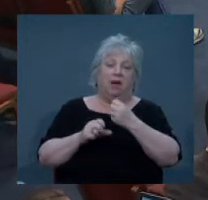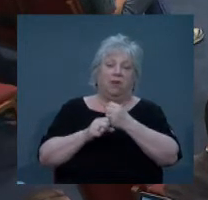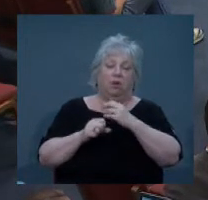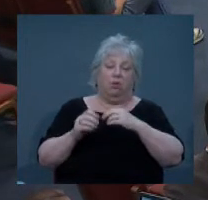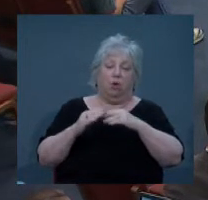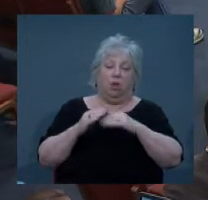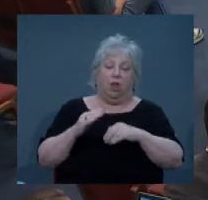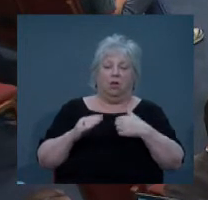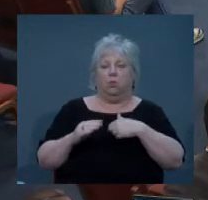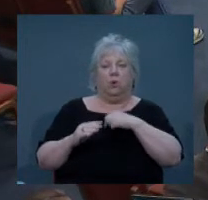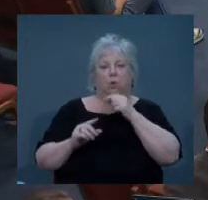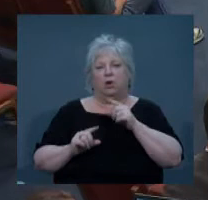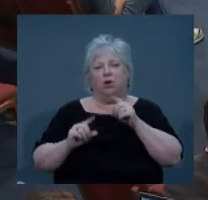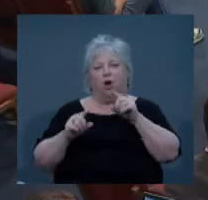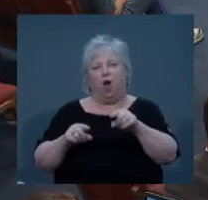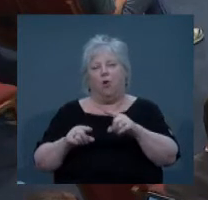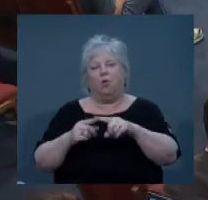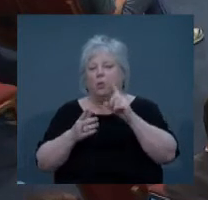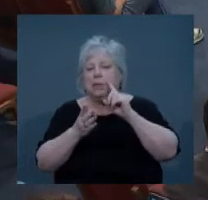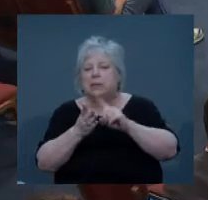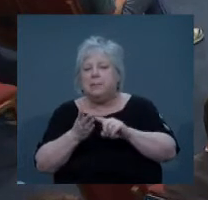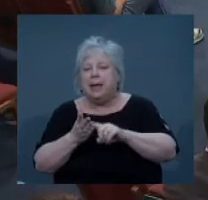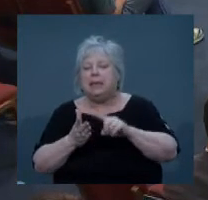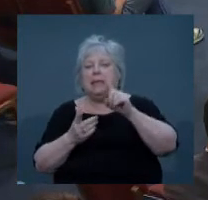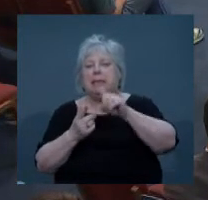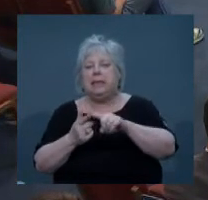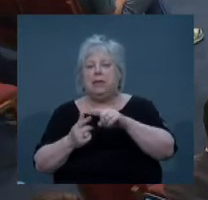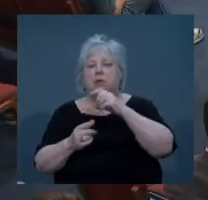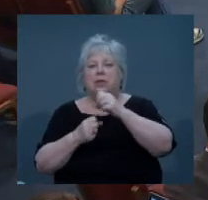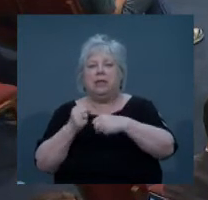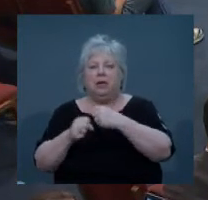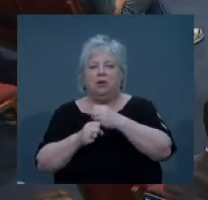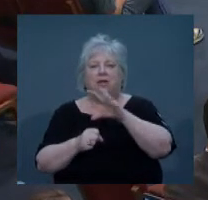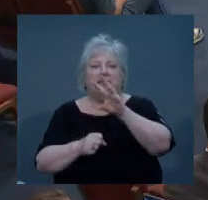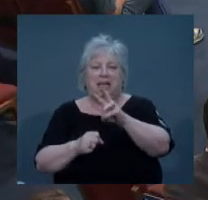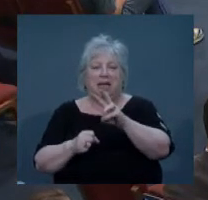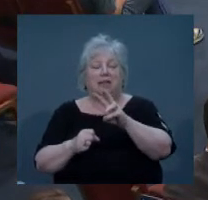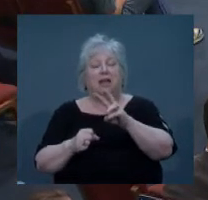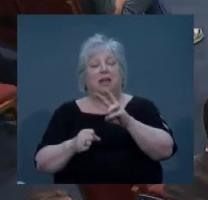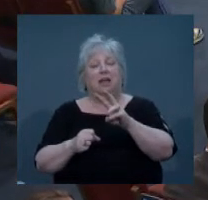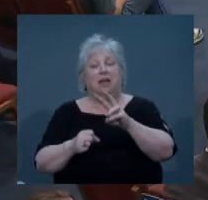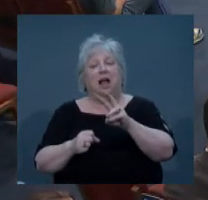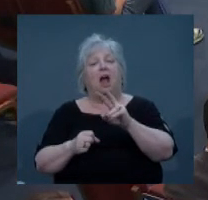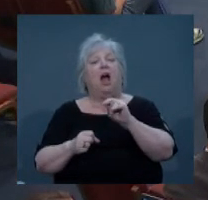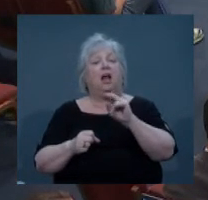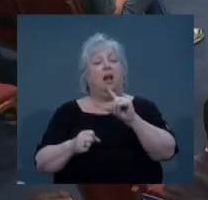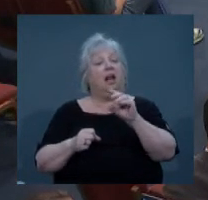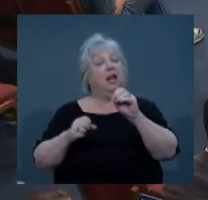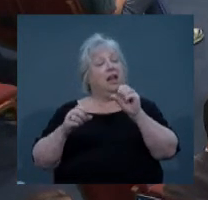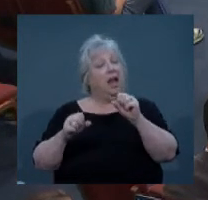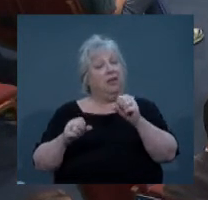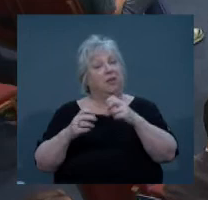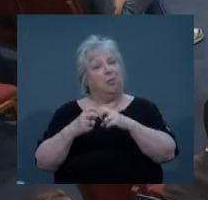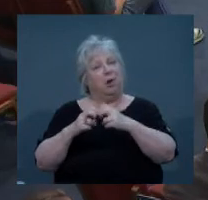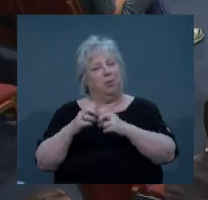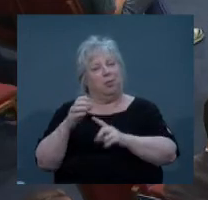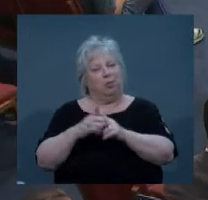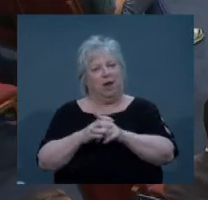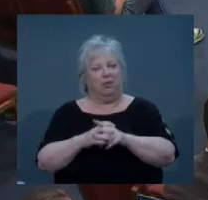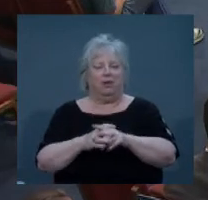a rental inspection till year 6 unless there's an issue that arises. Okay, And in that category, it's about